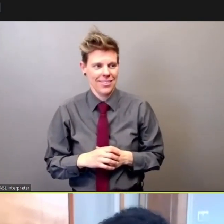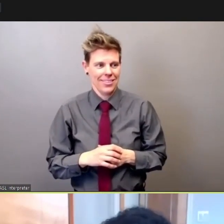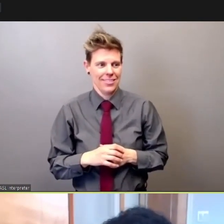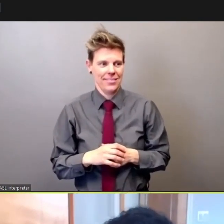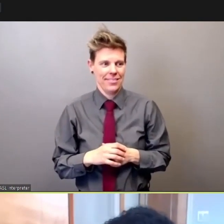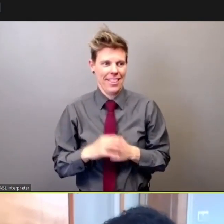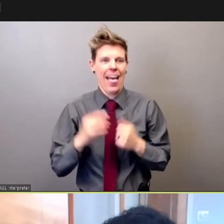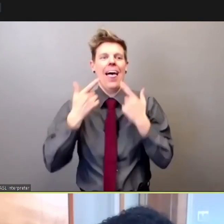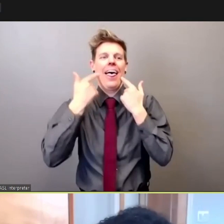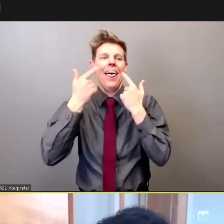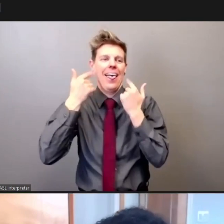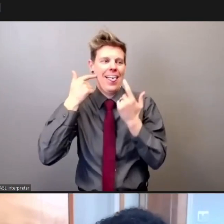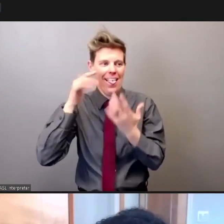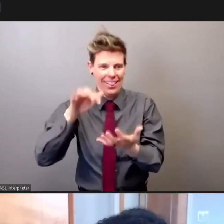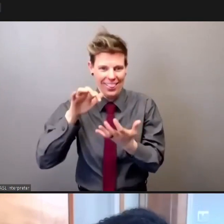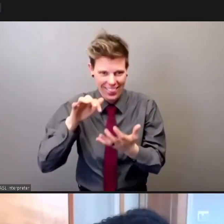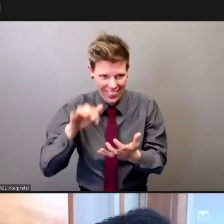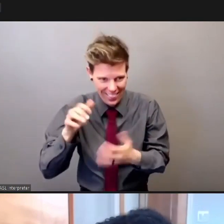Most of the time.